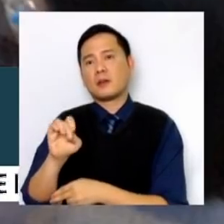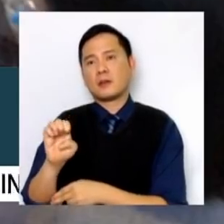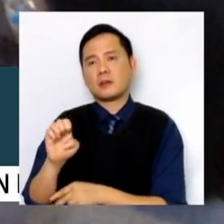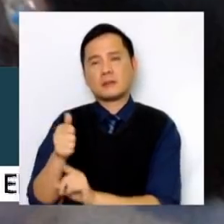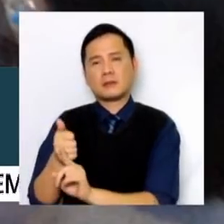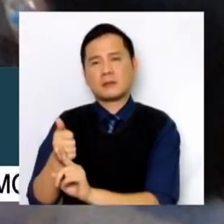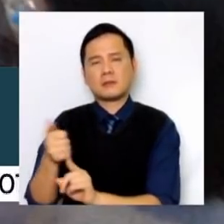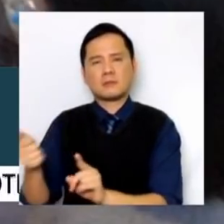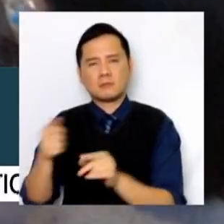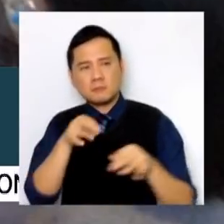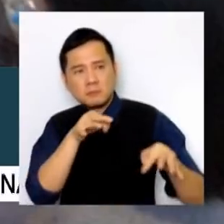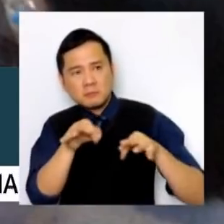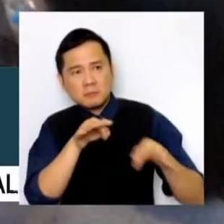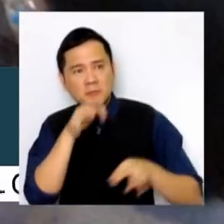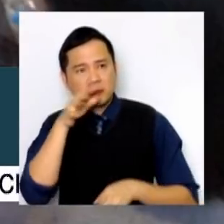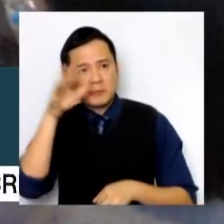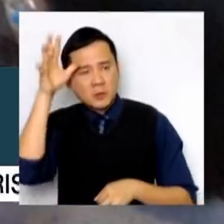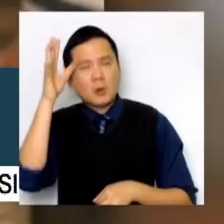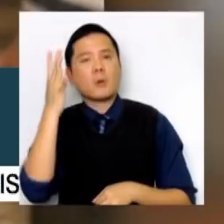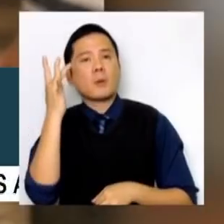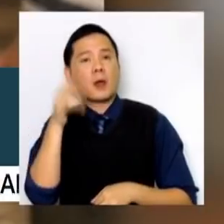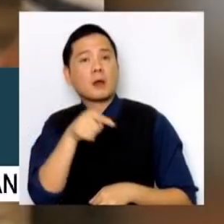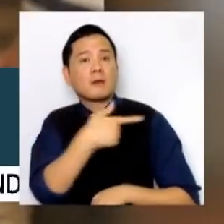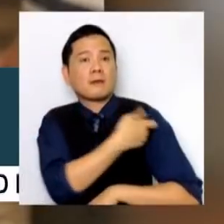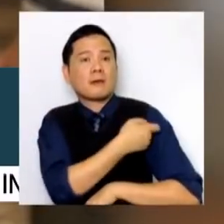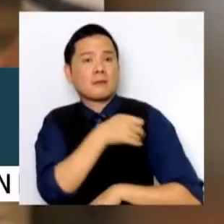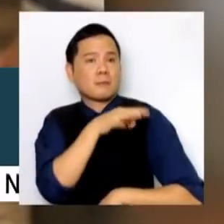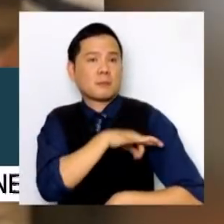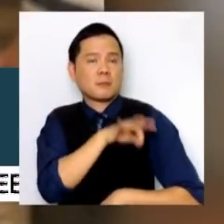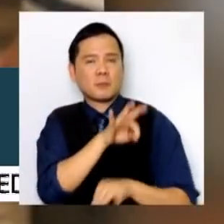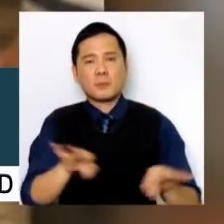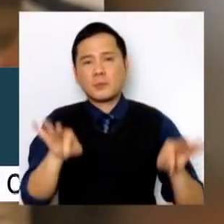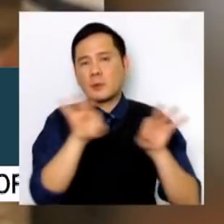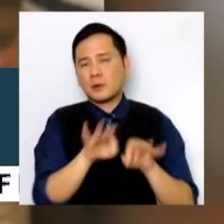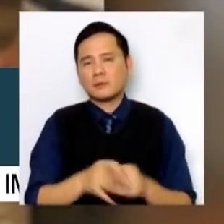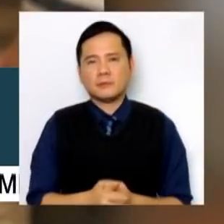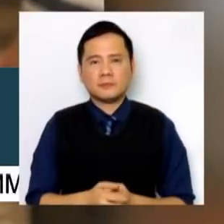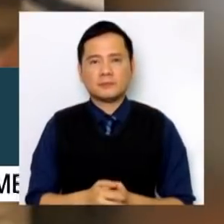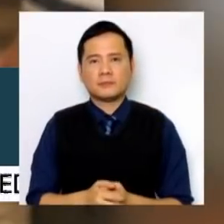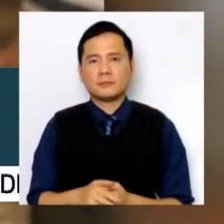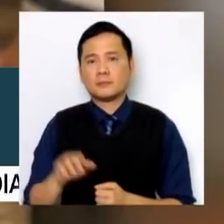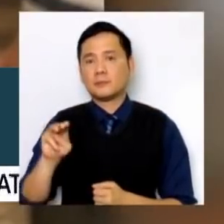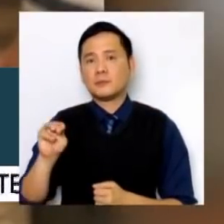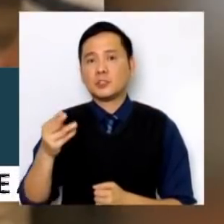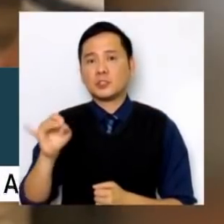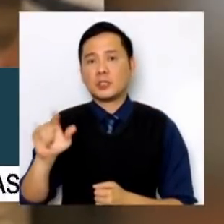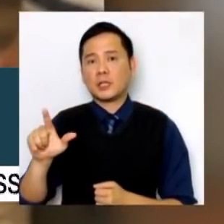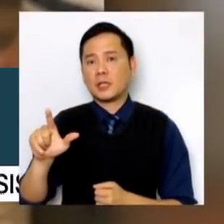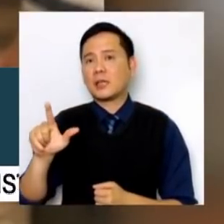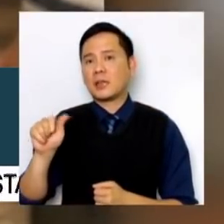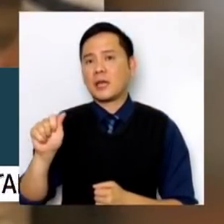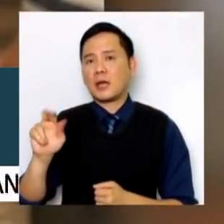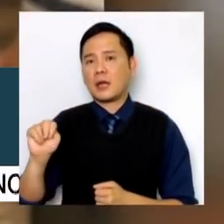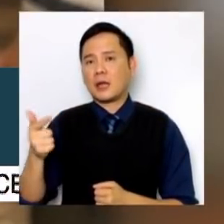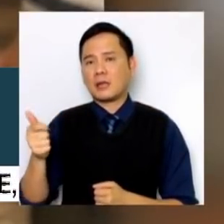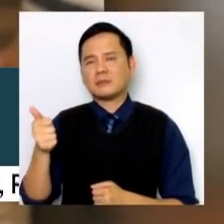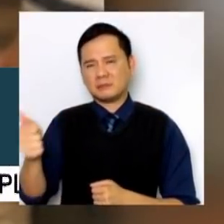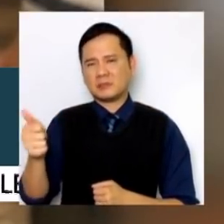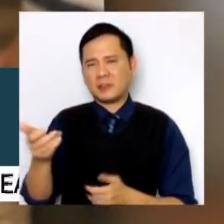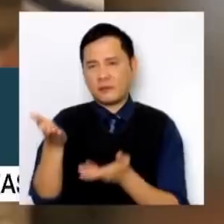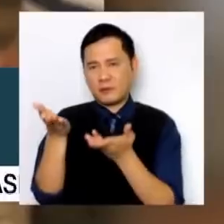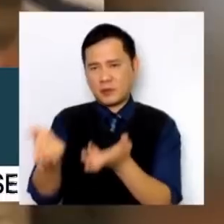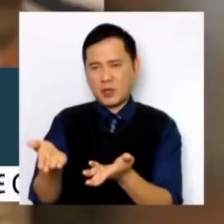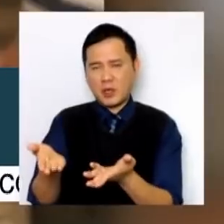the benefits of being vaccinated. USAID Representative Michelle Lang Ali was also present during the event. She said